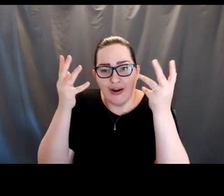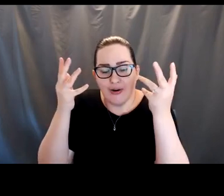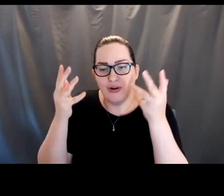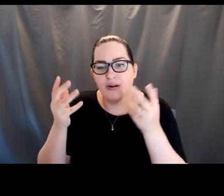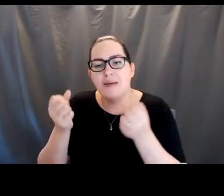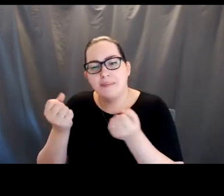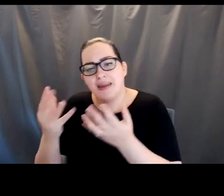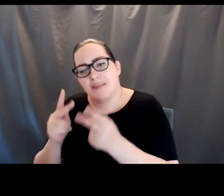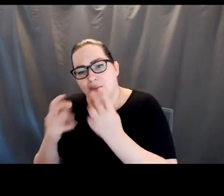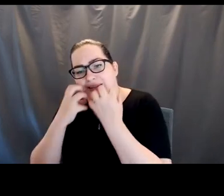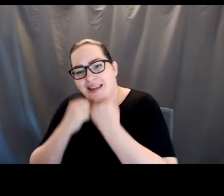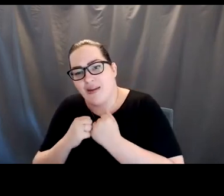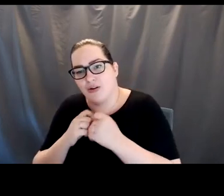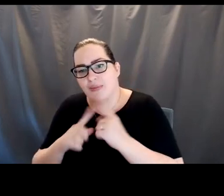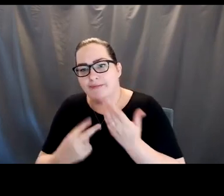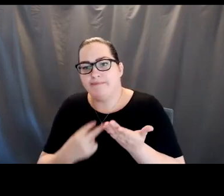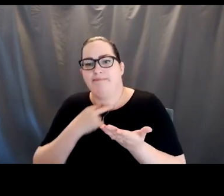anything.